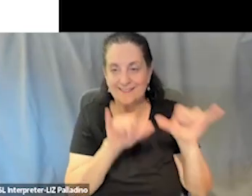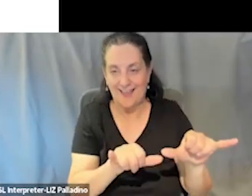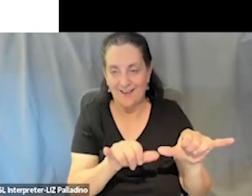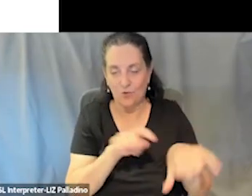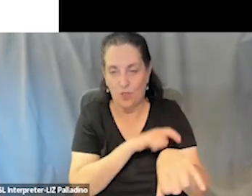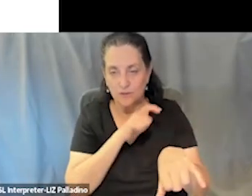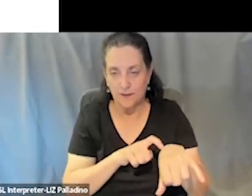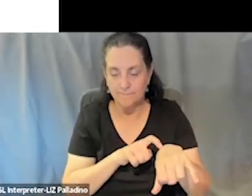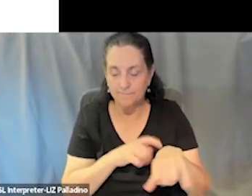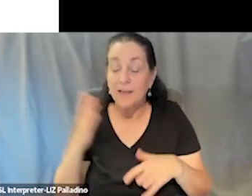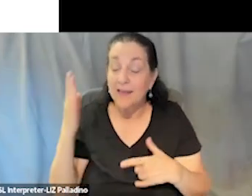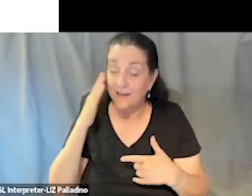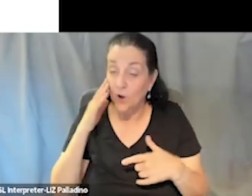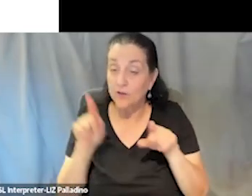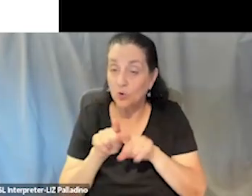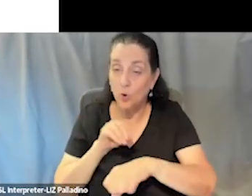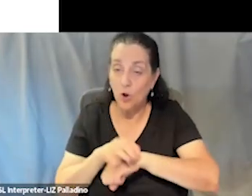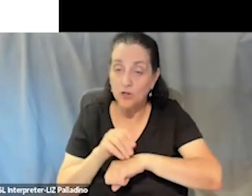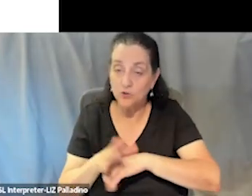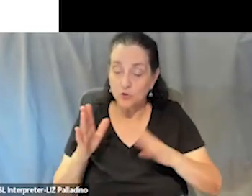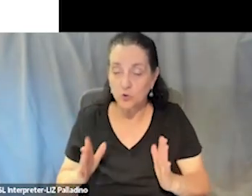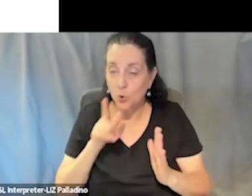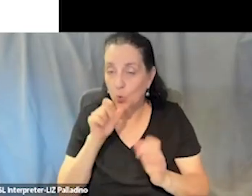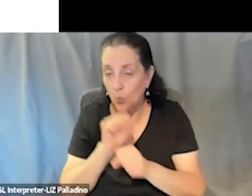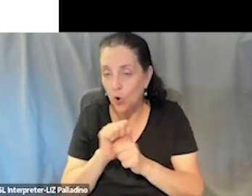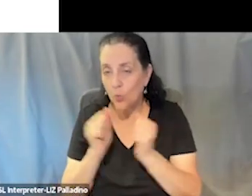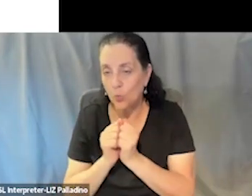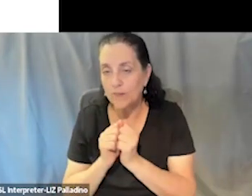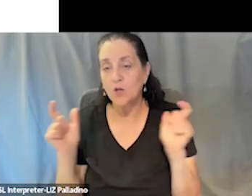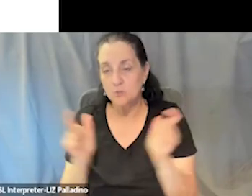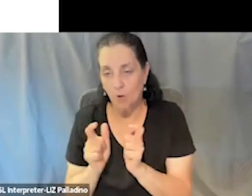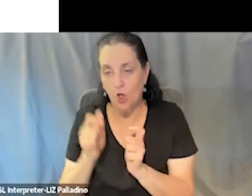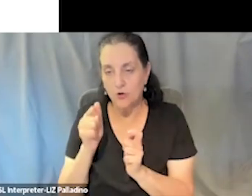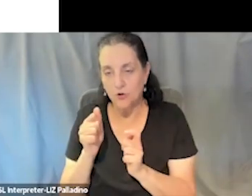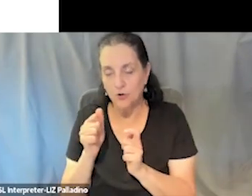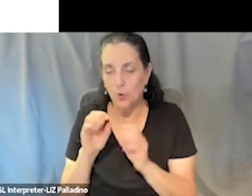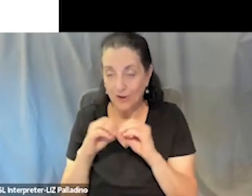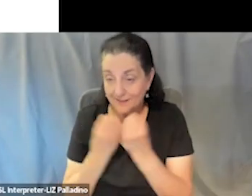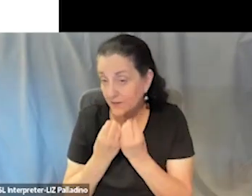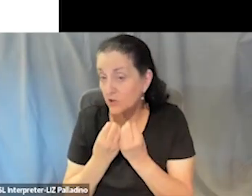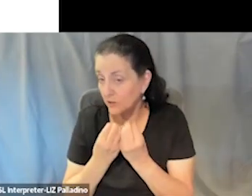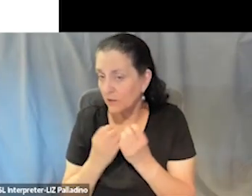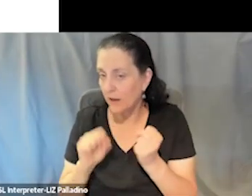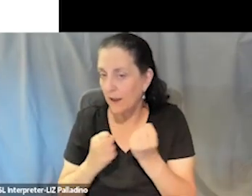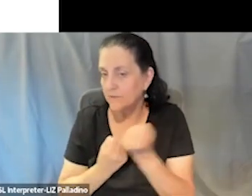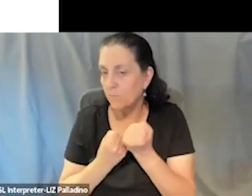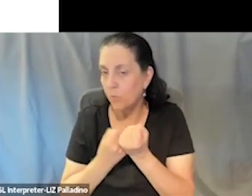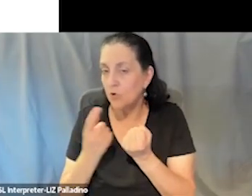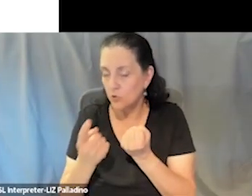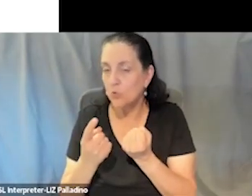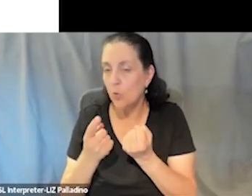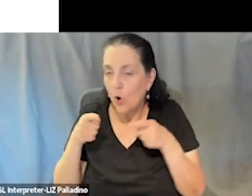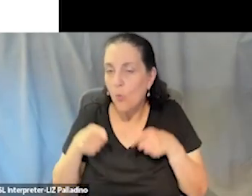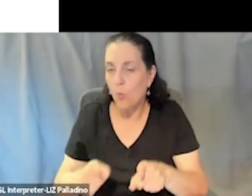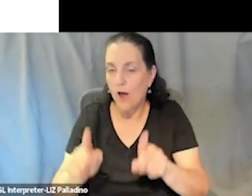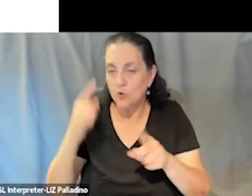of consultants that I know that work with smaller scale organizations and can be very helpful as you think through your